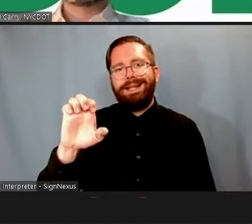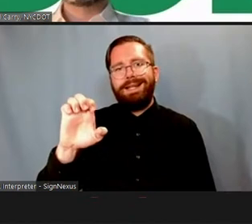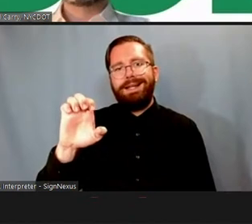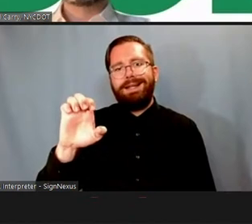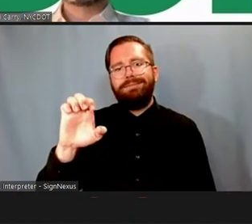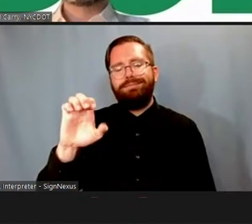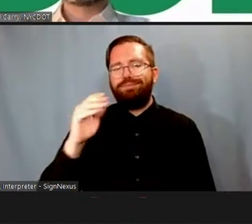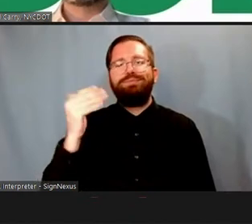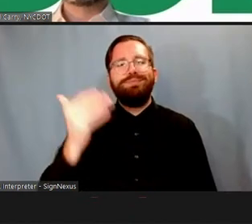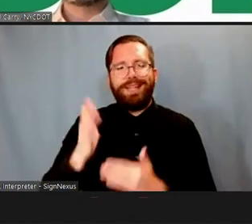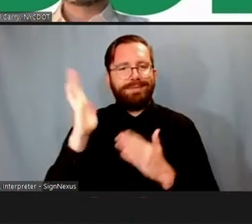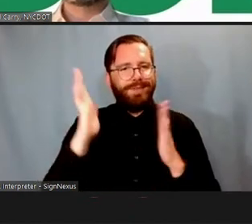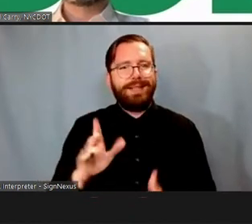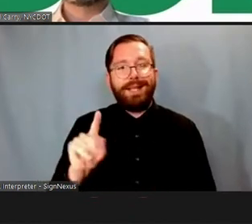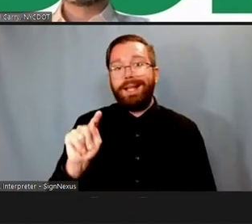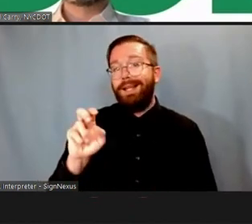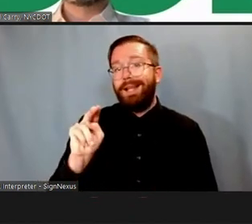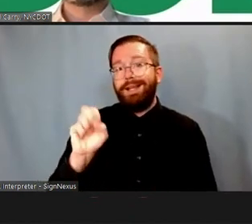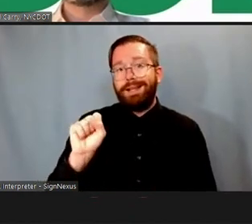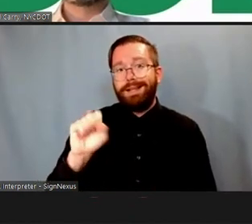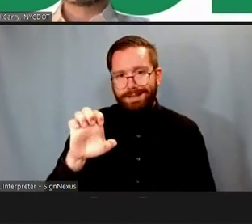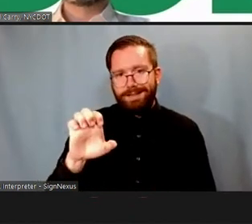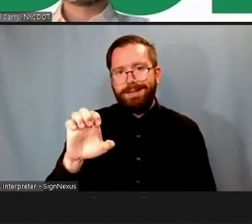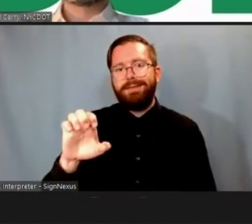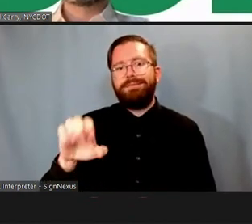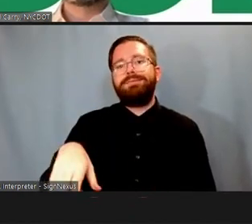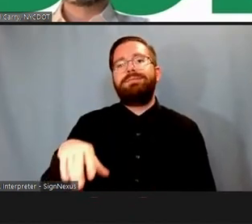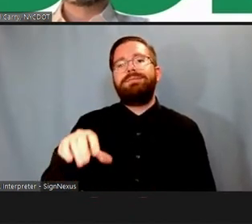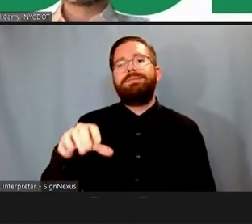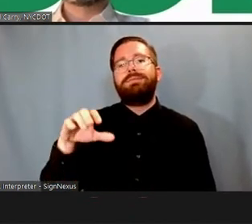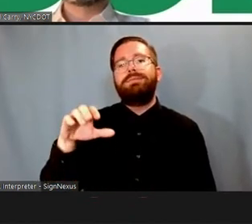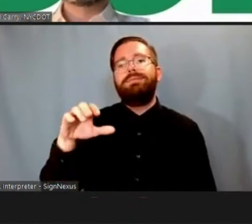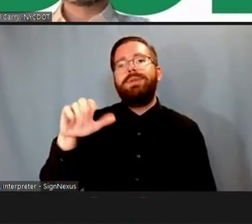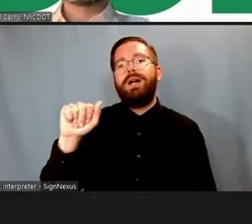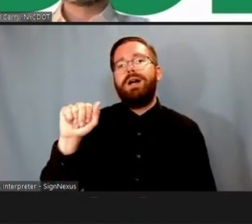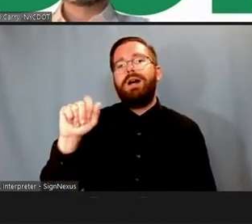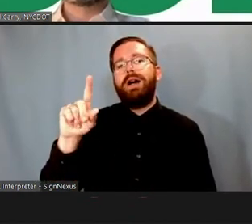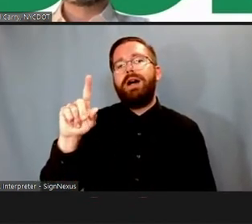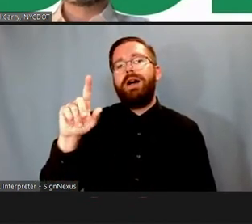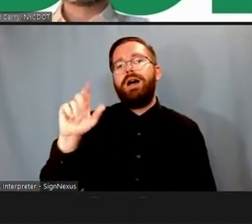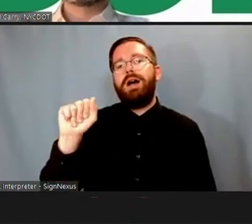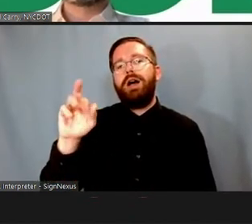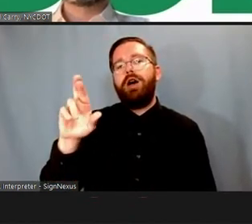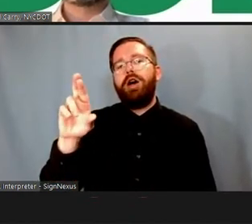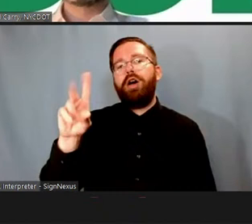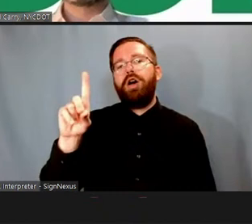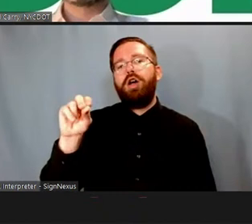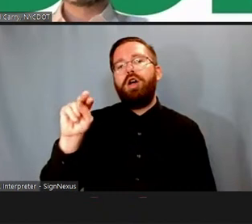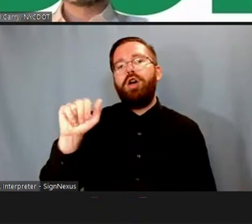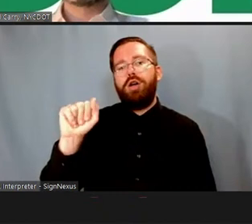our next speaker is tensei andargachu followed by james buffalo